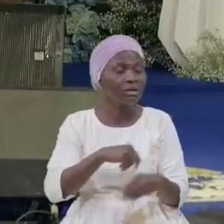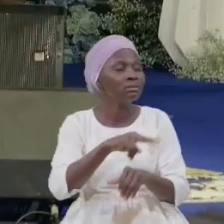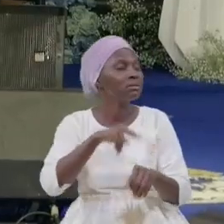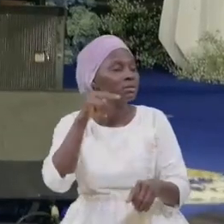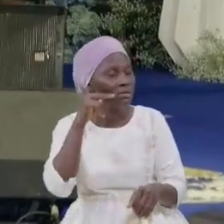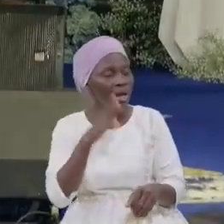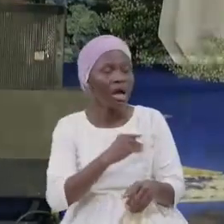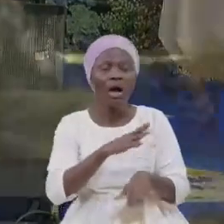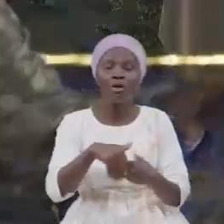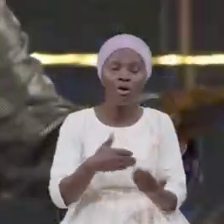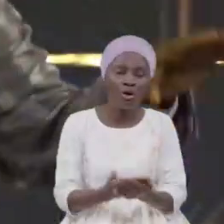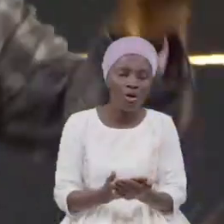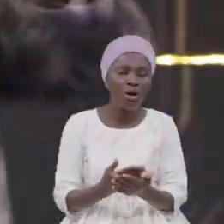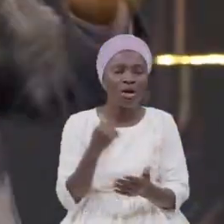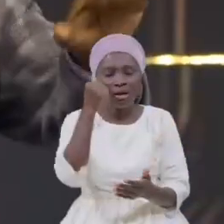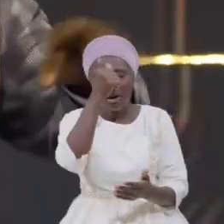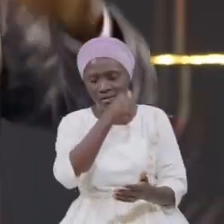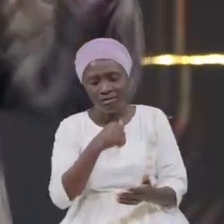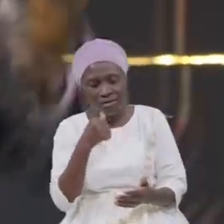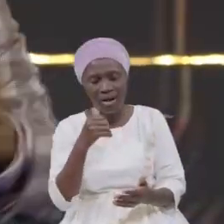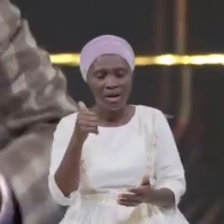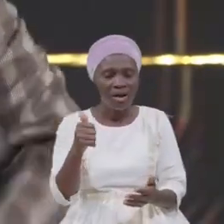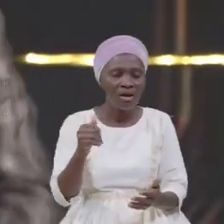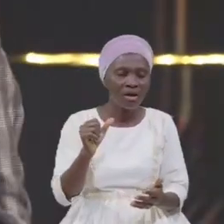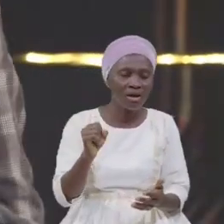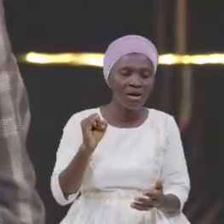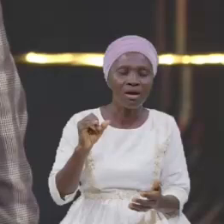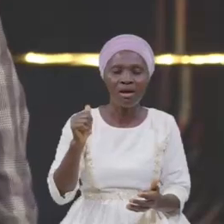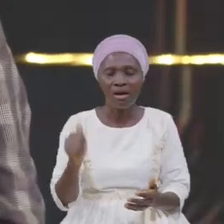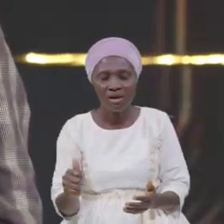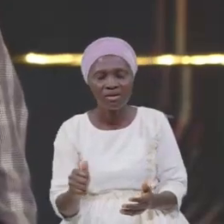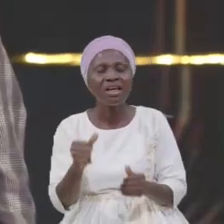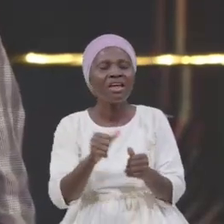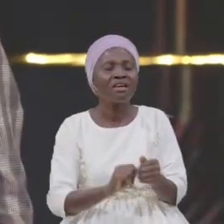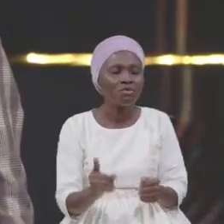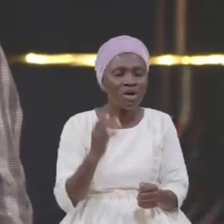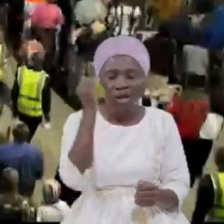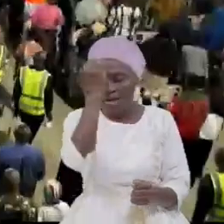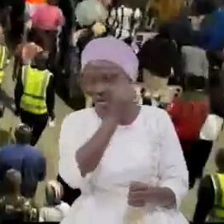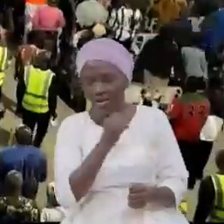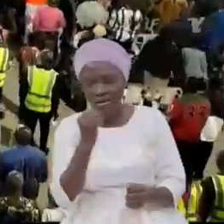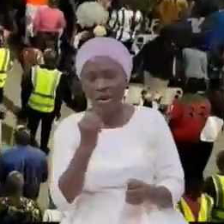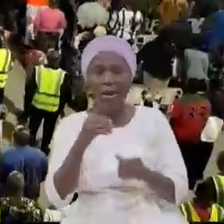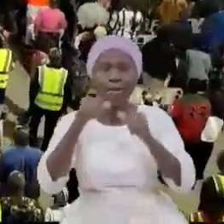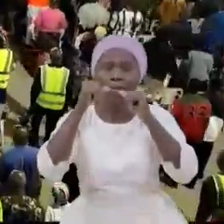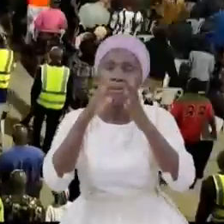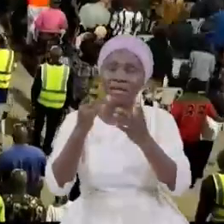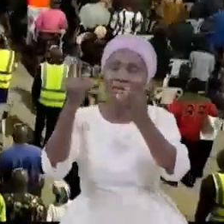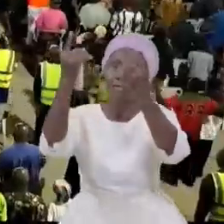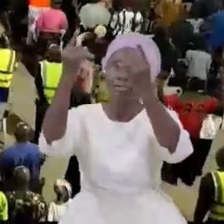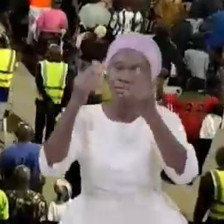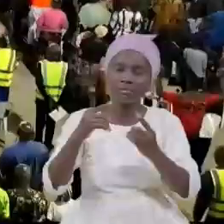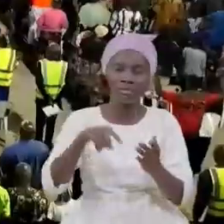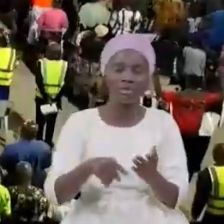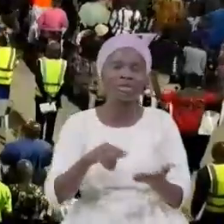Africa, Asia, America, everywhere, Europe. Blessings falling down tonight. Thank you, Lord,